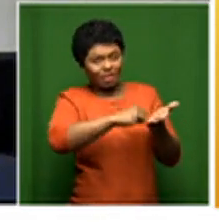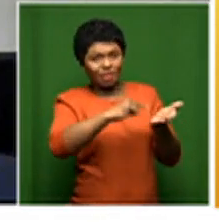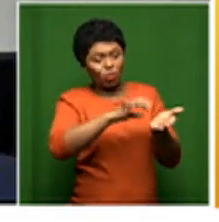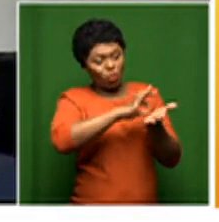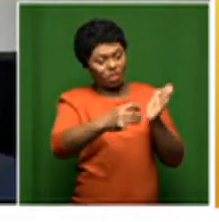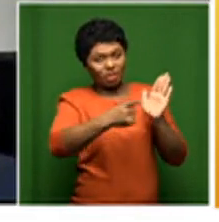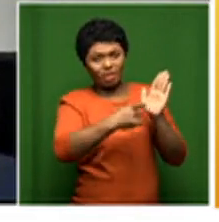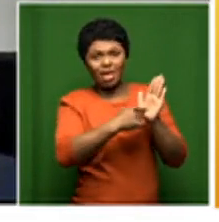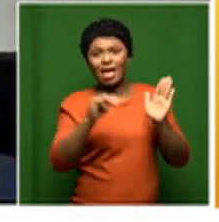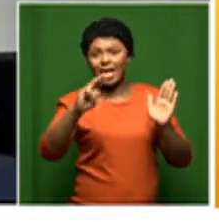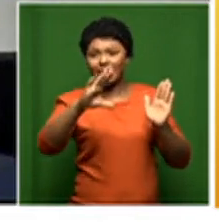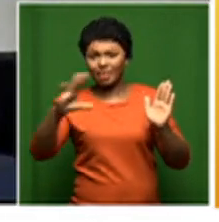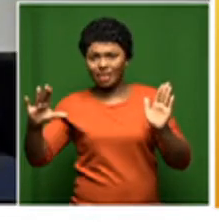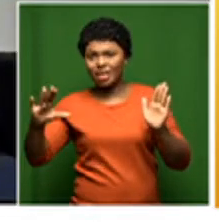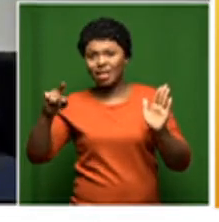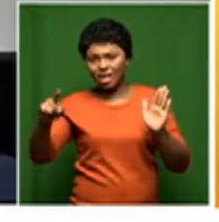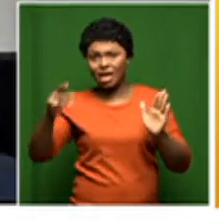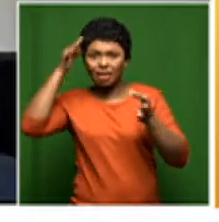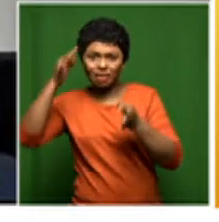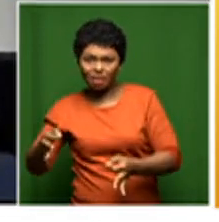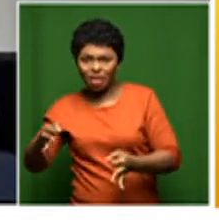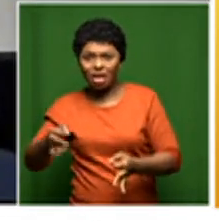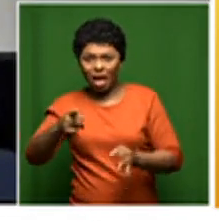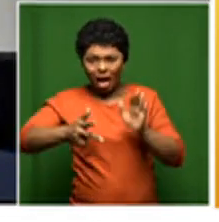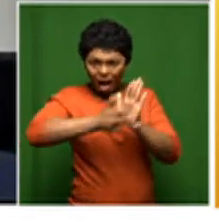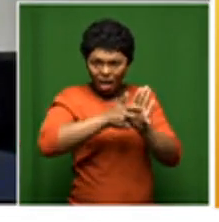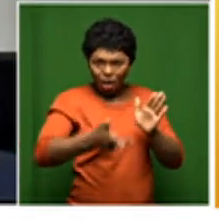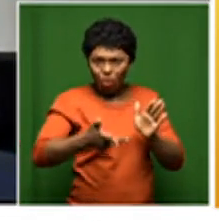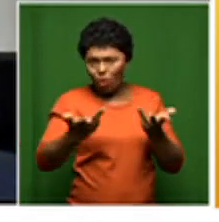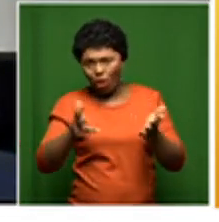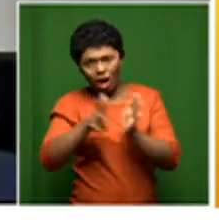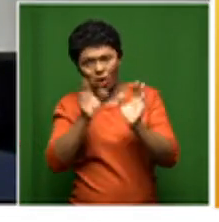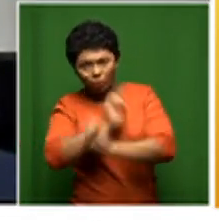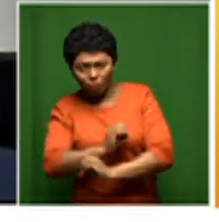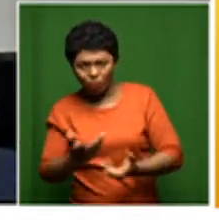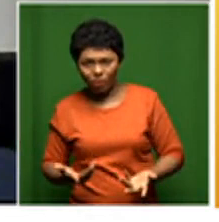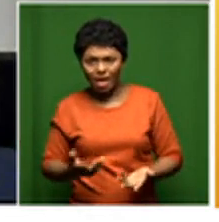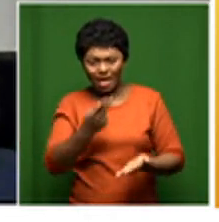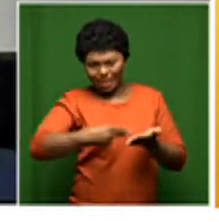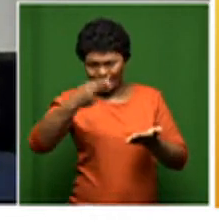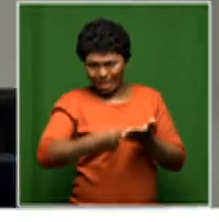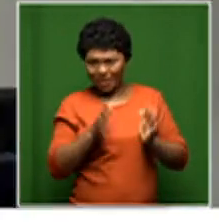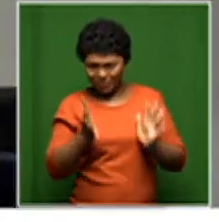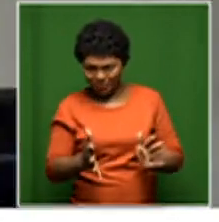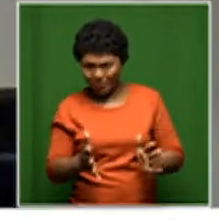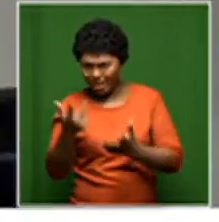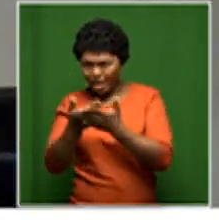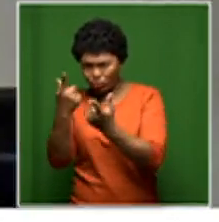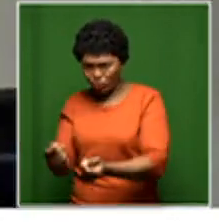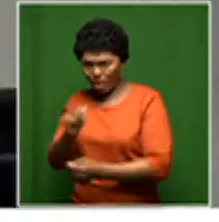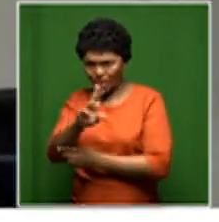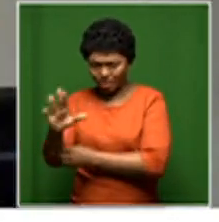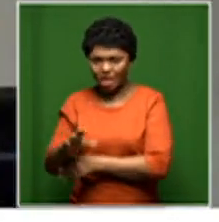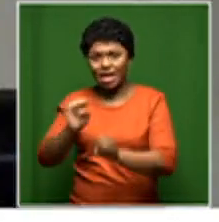ANC are doing, is it allowed or is it not allowed? Is it signed in this contract? They cannot do that. Yeah, so look, there's a